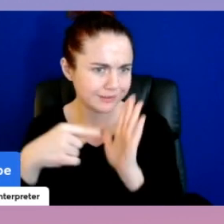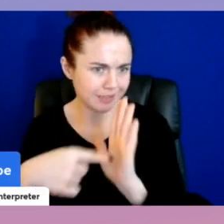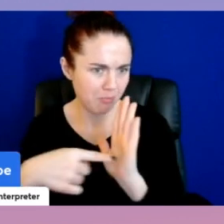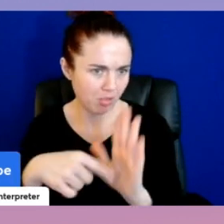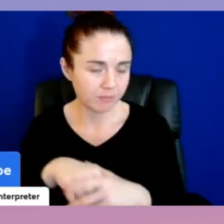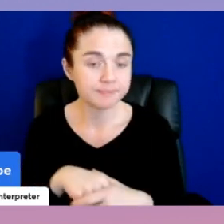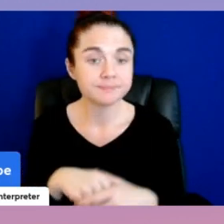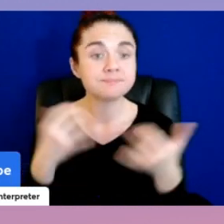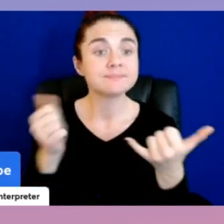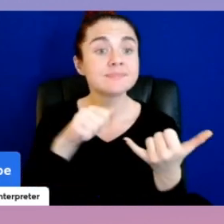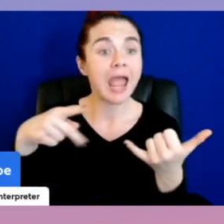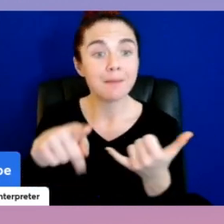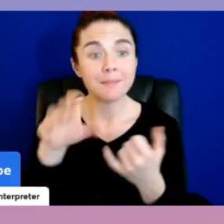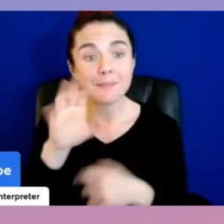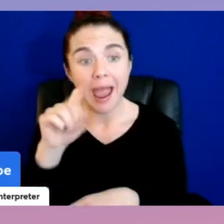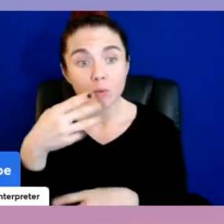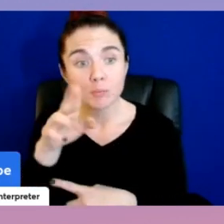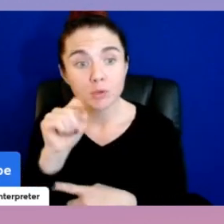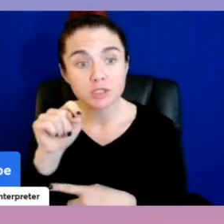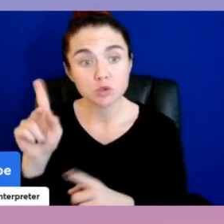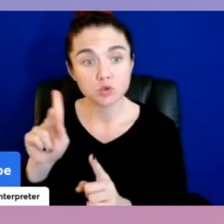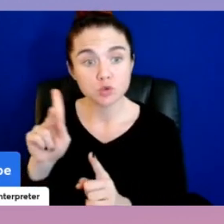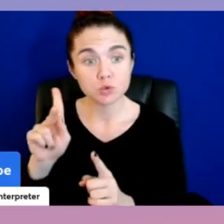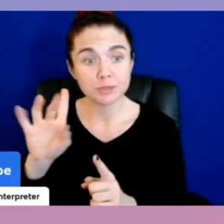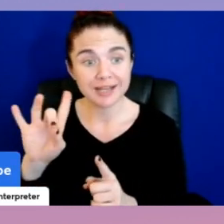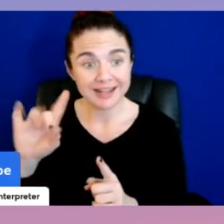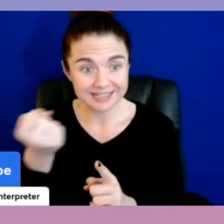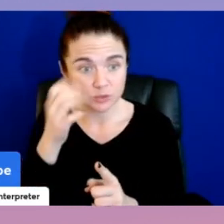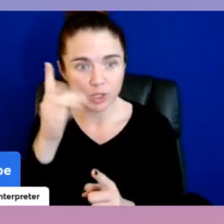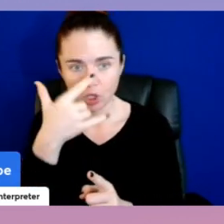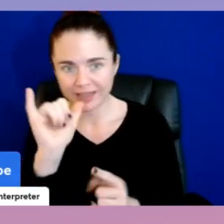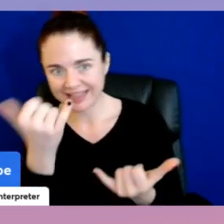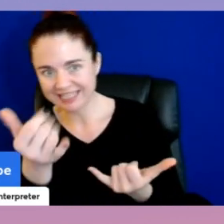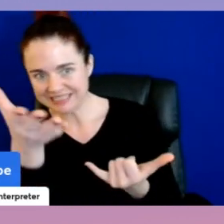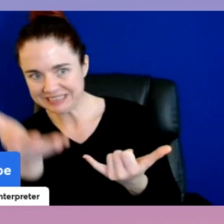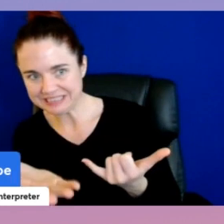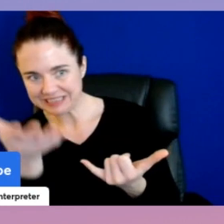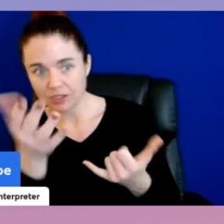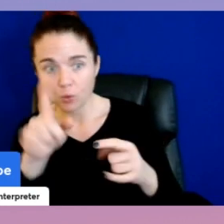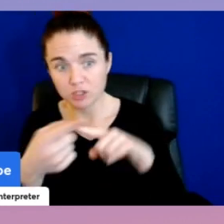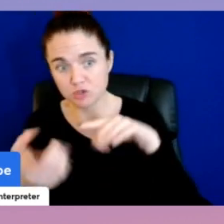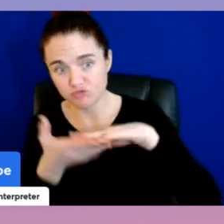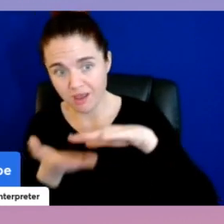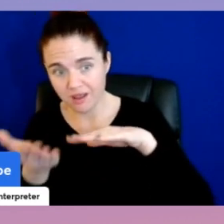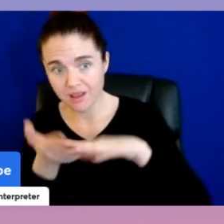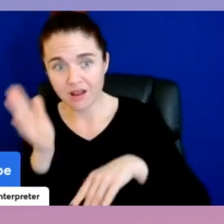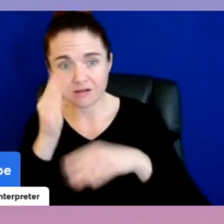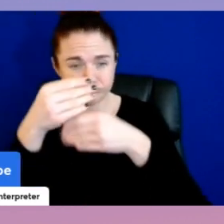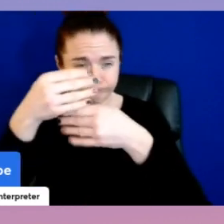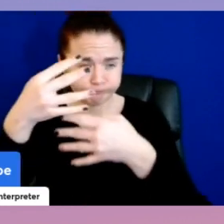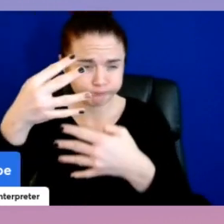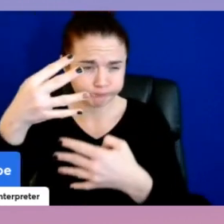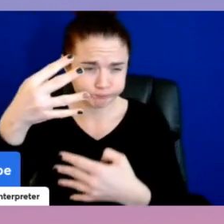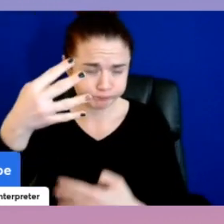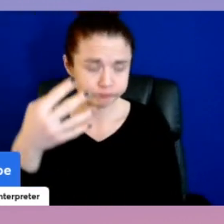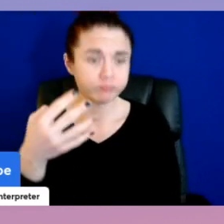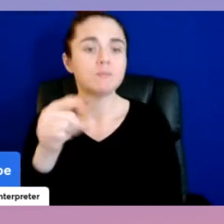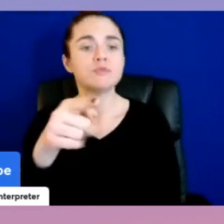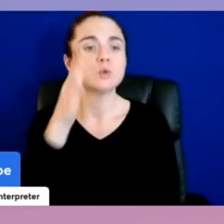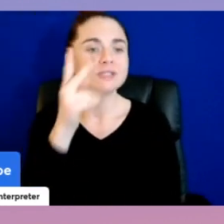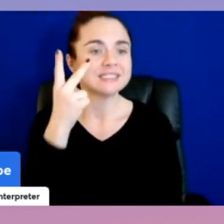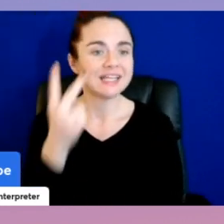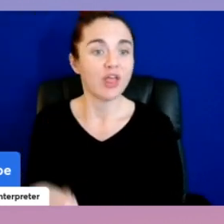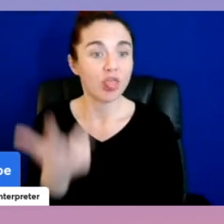The application output in Kubernetes will look something like this. When you run kubectl get all, you're going to see that we have 3